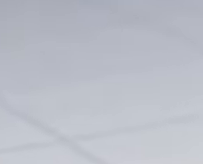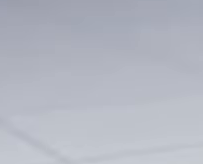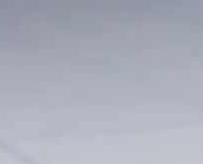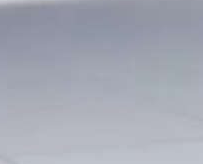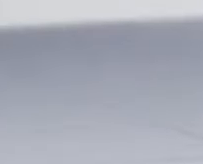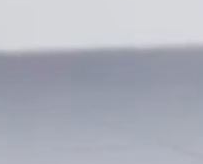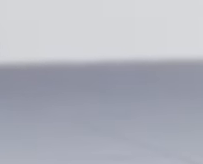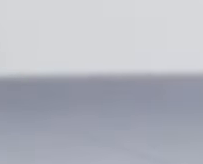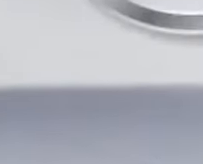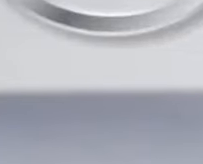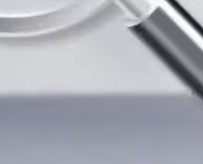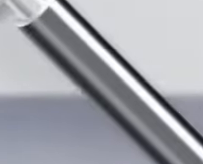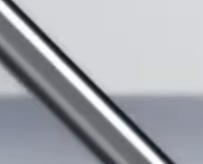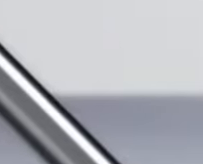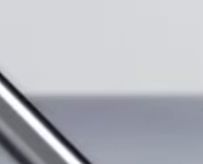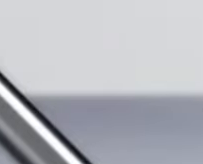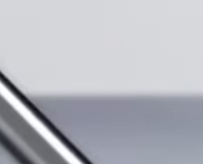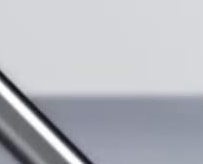2022-2023 and